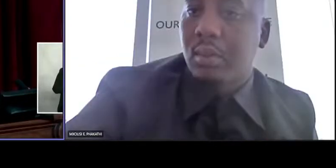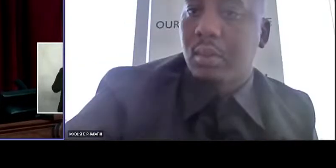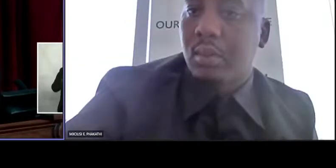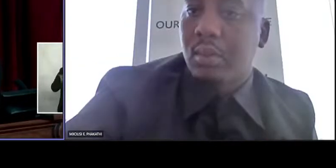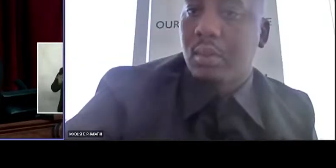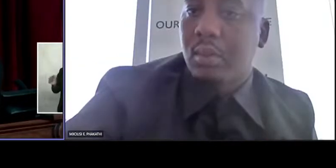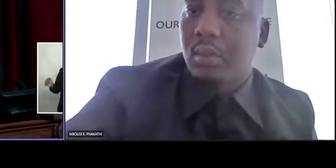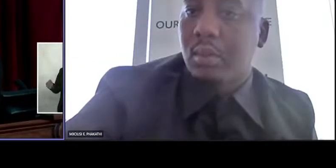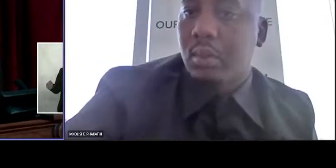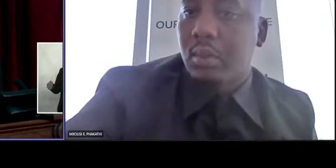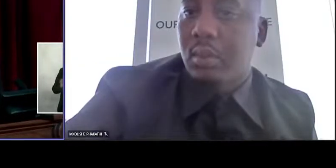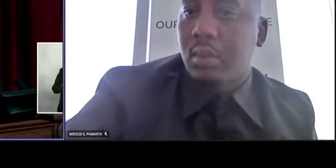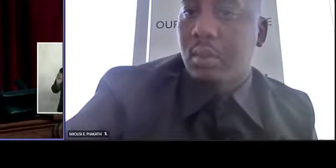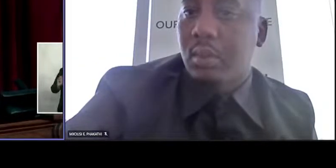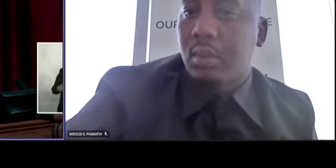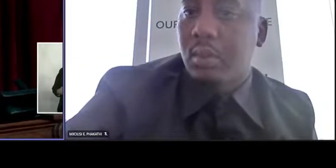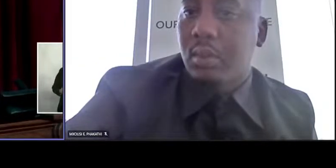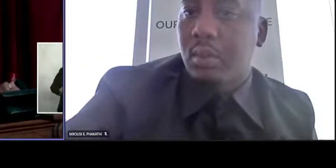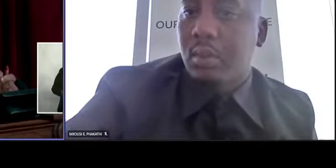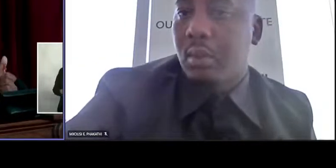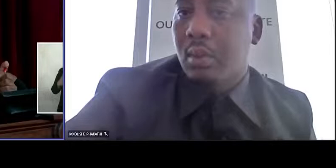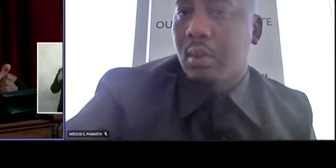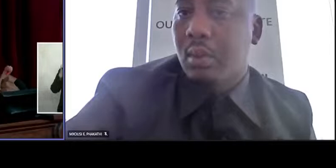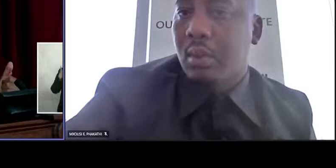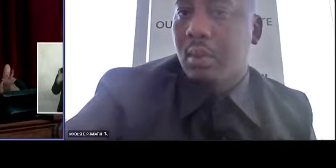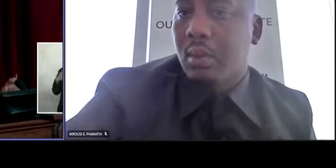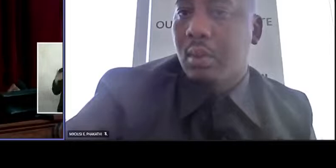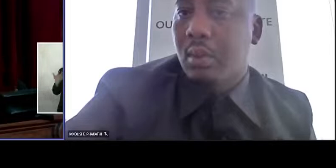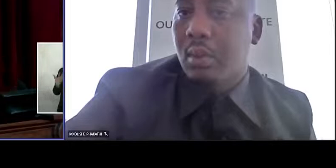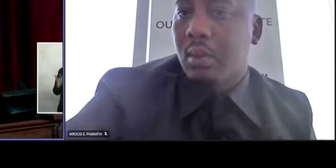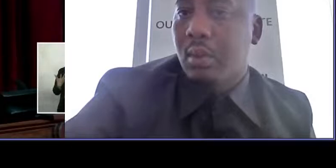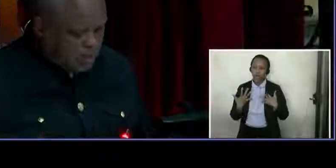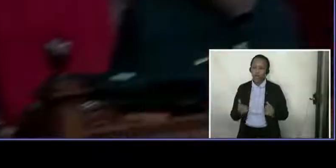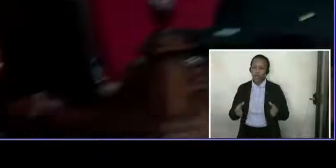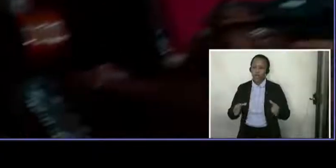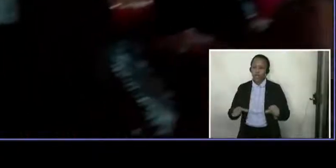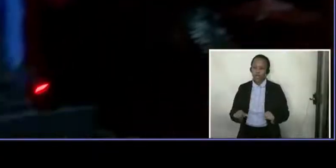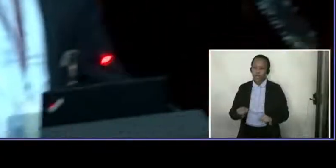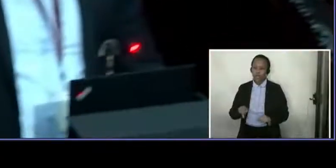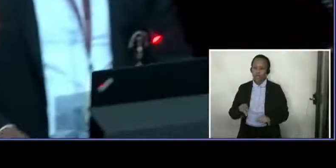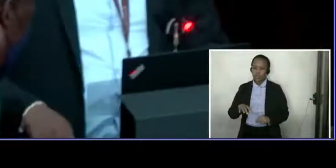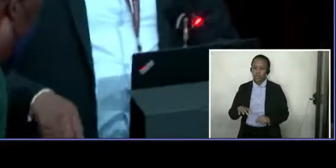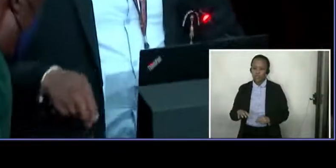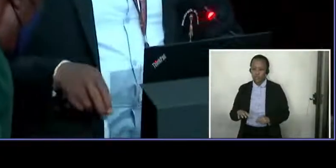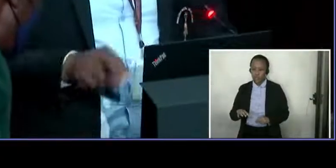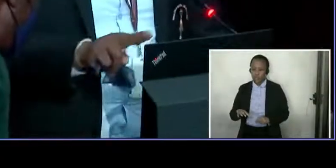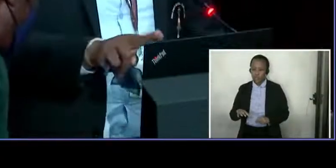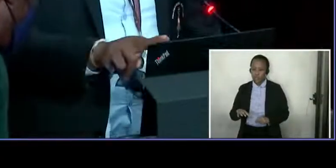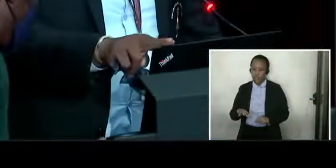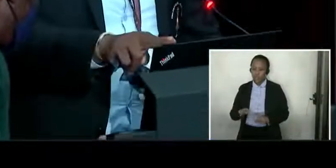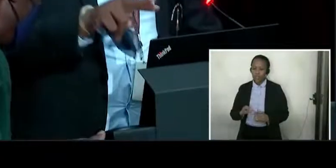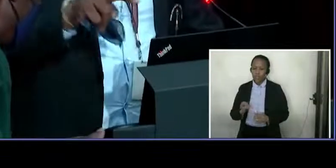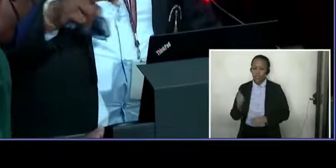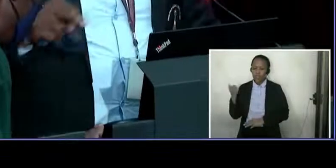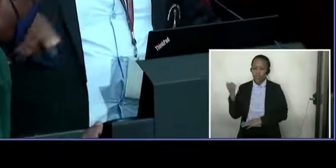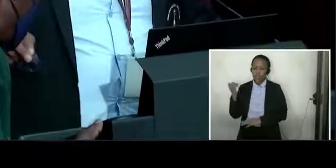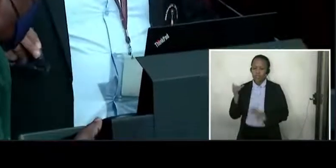Thank you. Now let's receive a speaker from the ANC, Honorable M.A. Zulu.